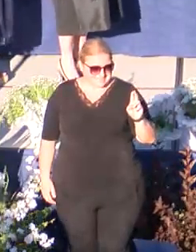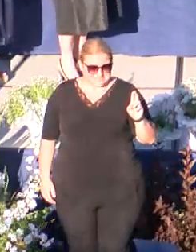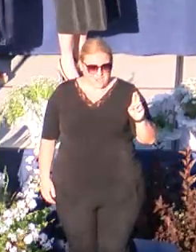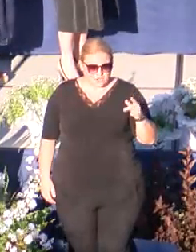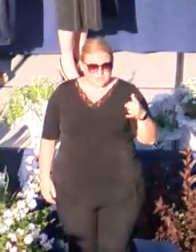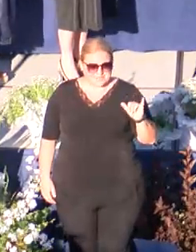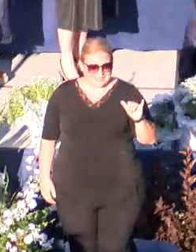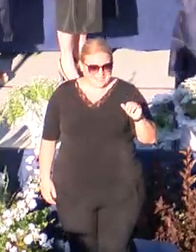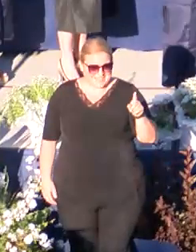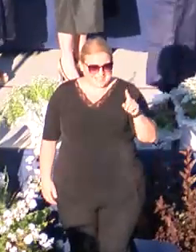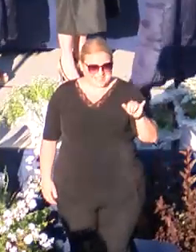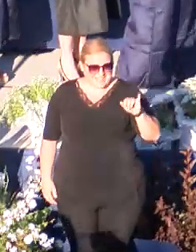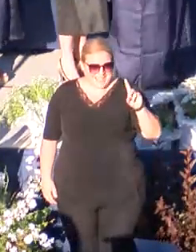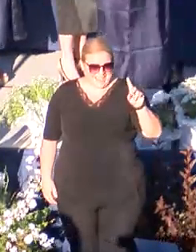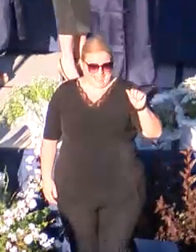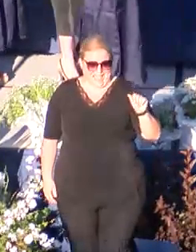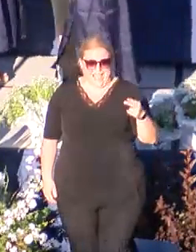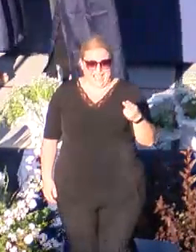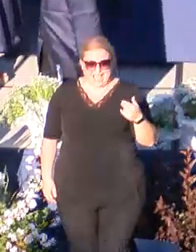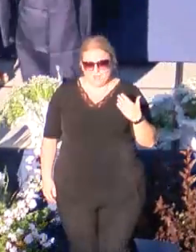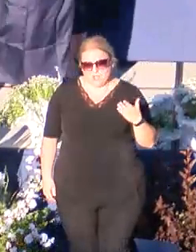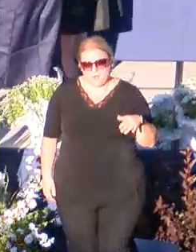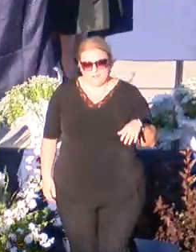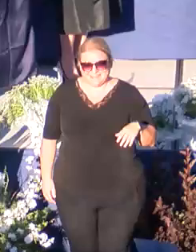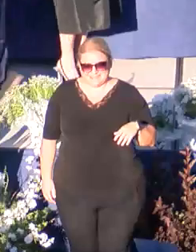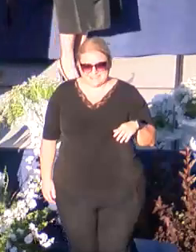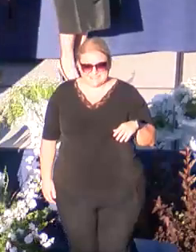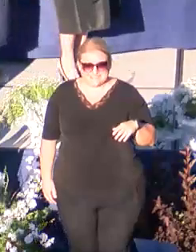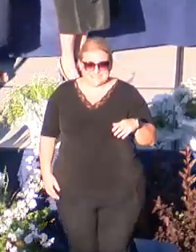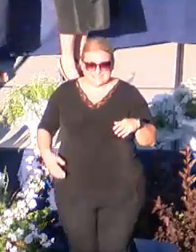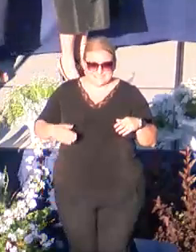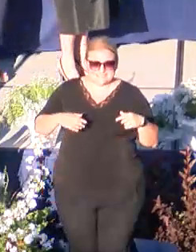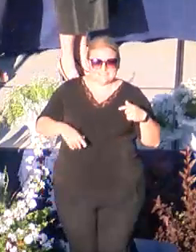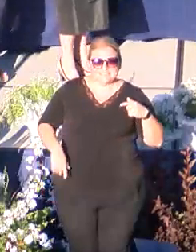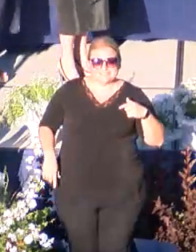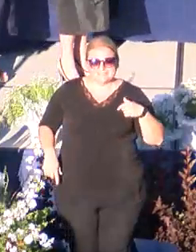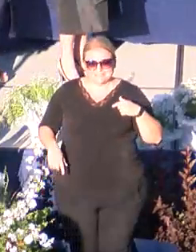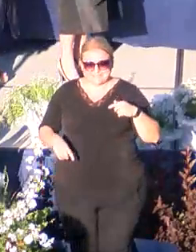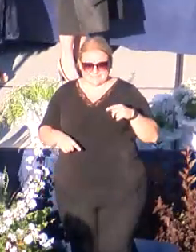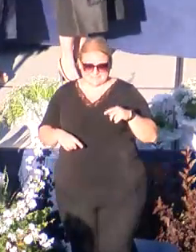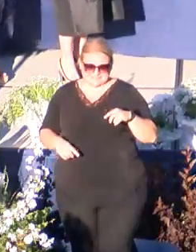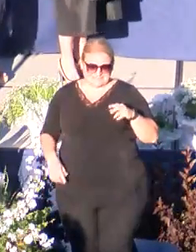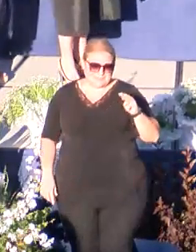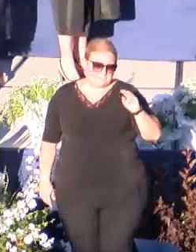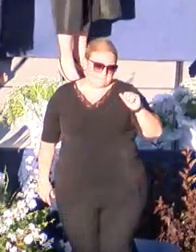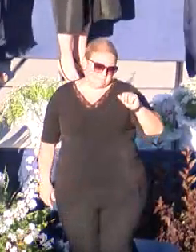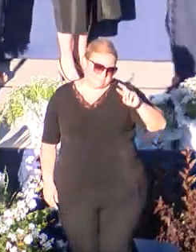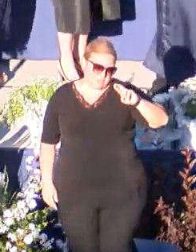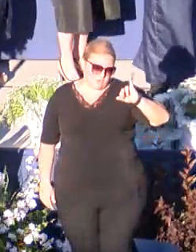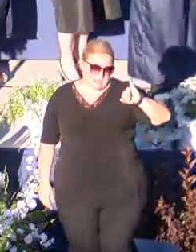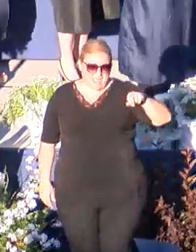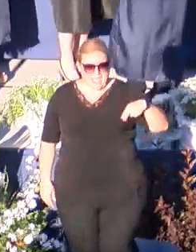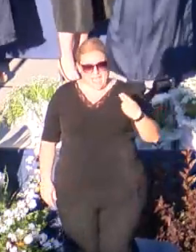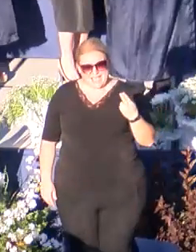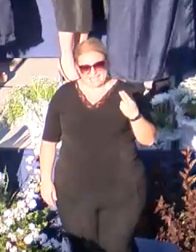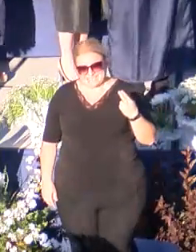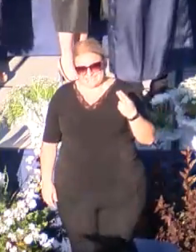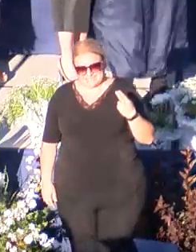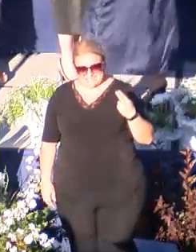Saida Diaz. Stefan Barbaros. Maria Linda Licon.